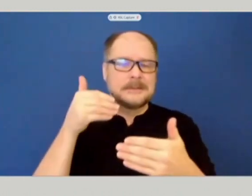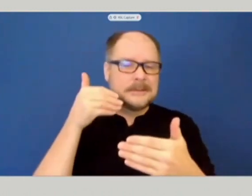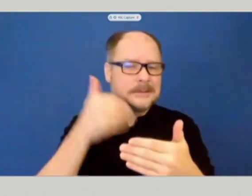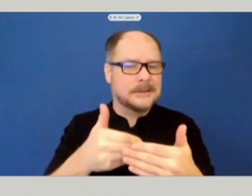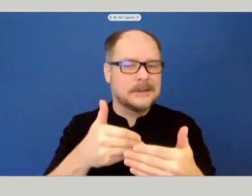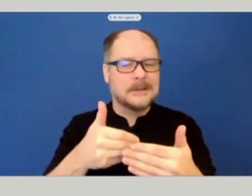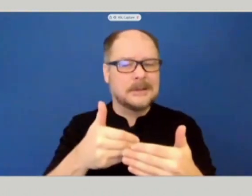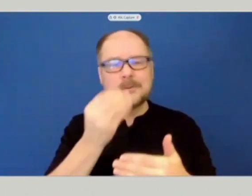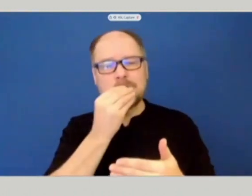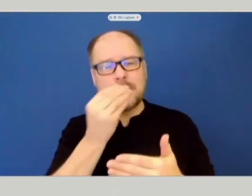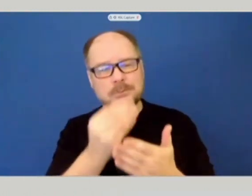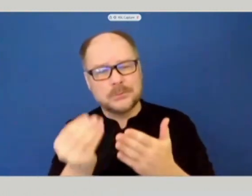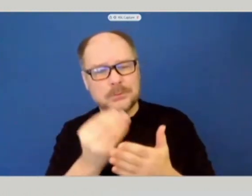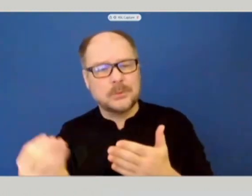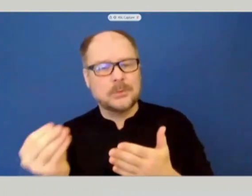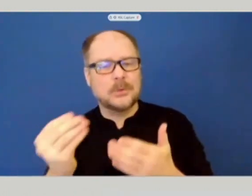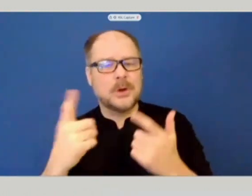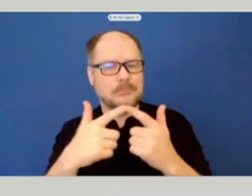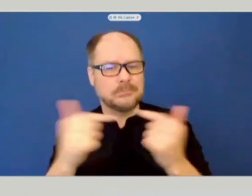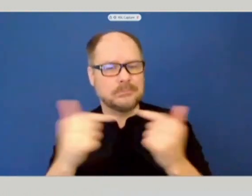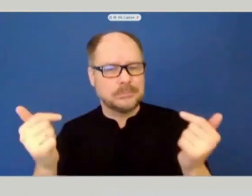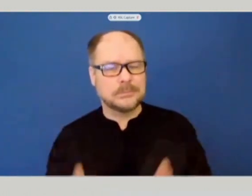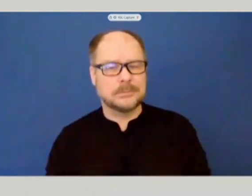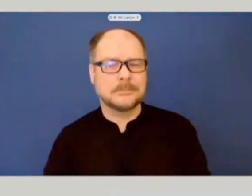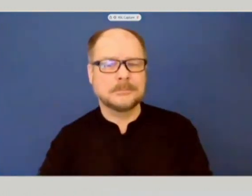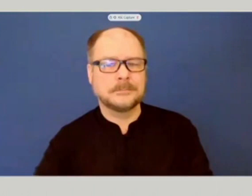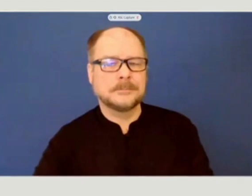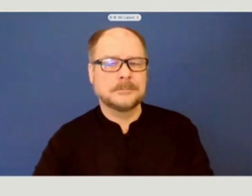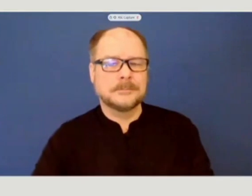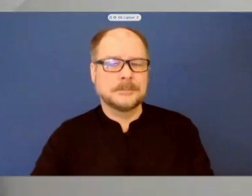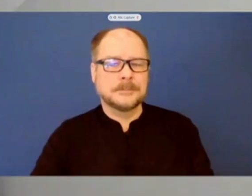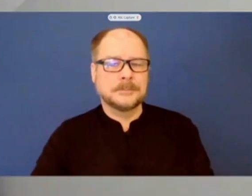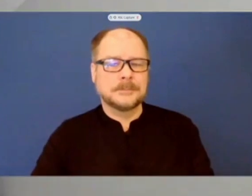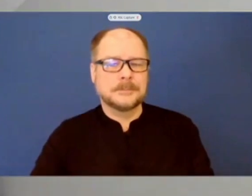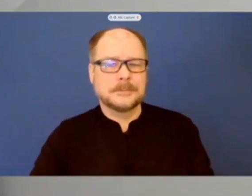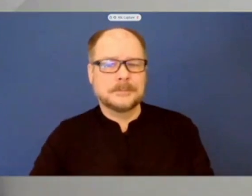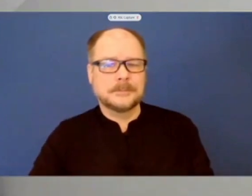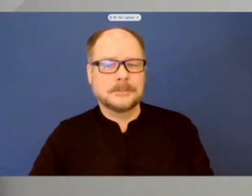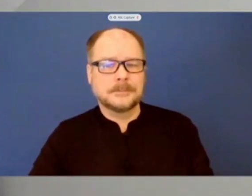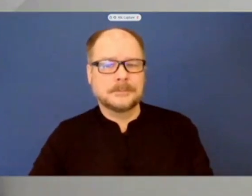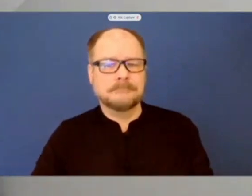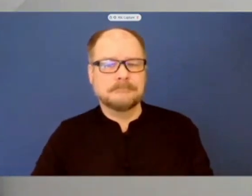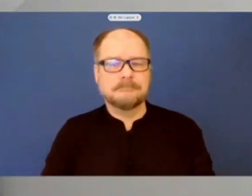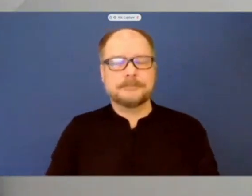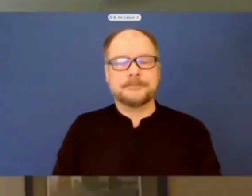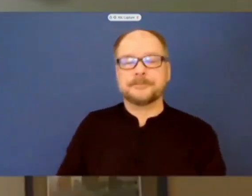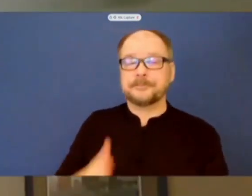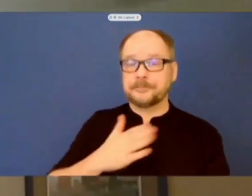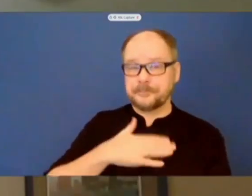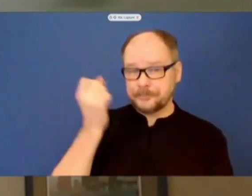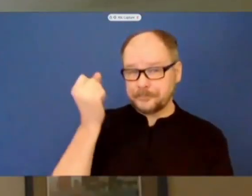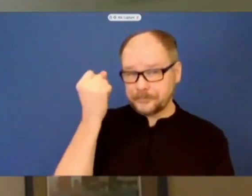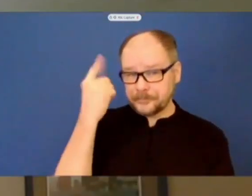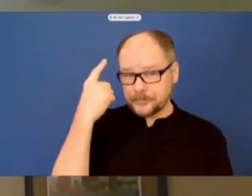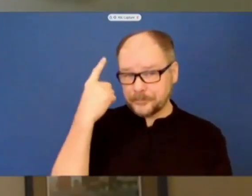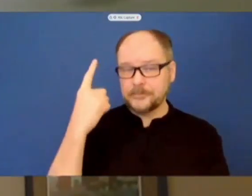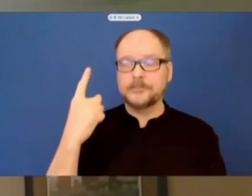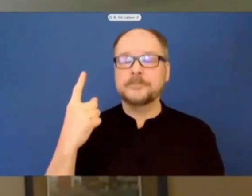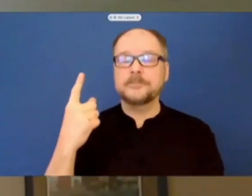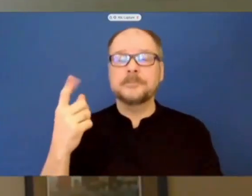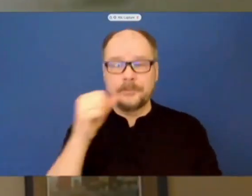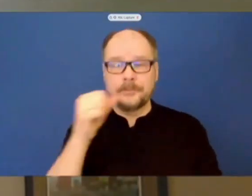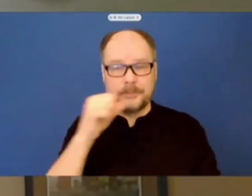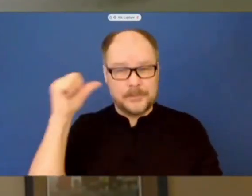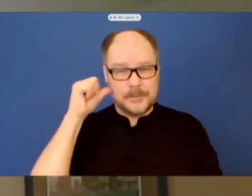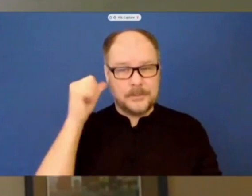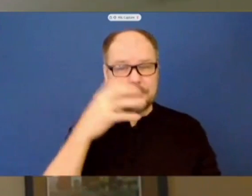grocery store or something along those lines? So I'll let Karen answer your second question. My understanding from the numbers that I got yesterday and confirmed this